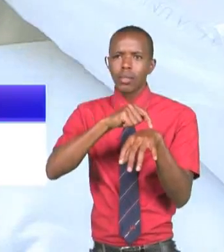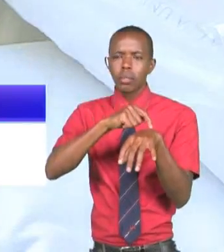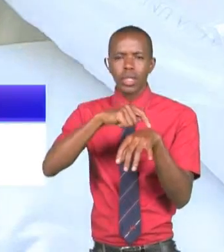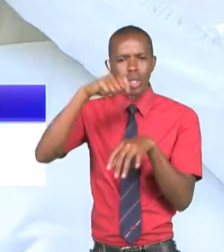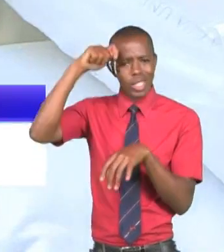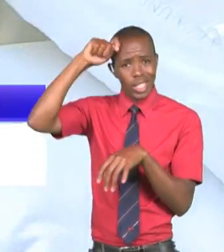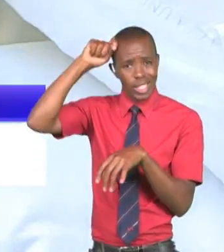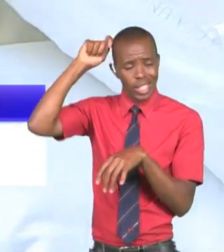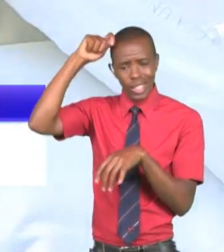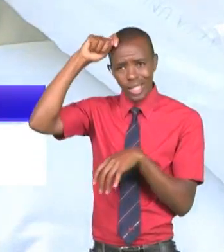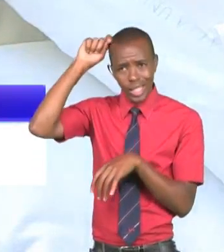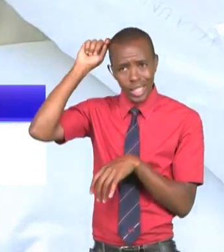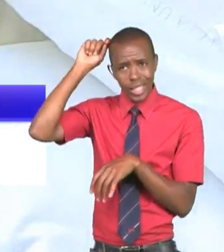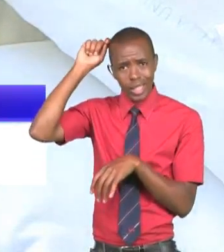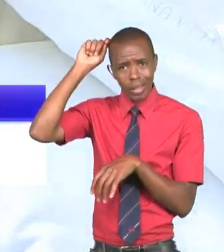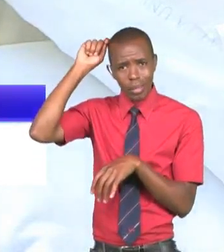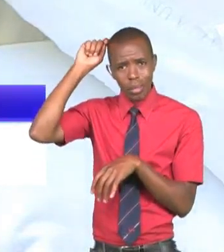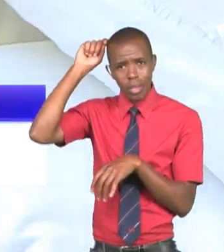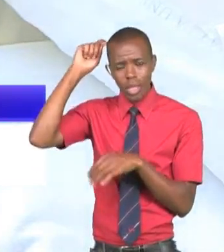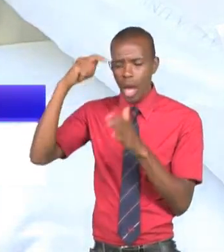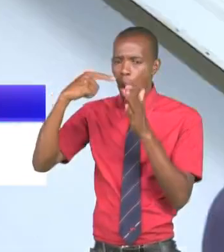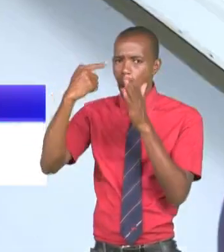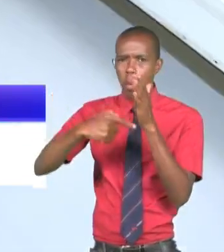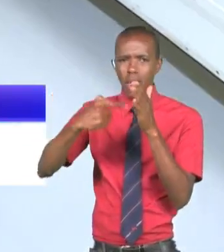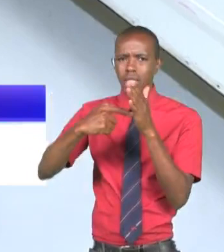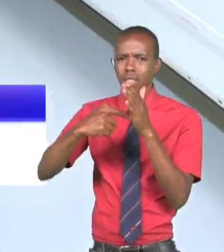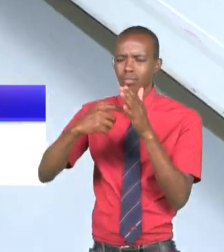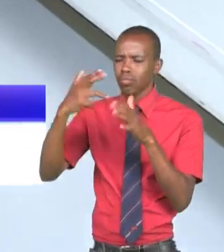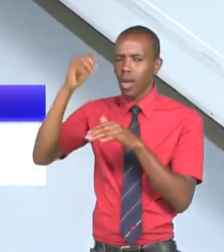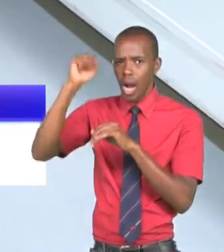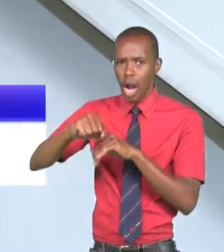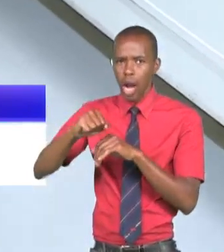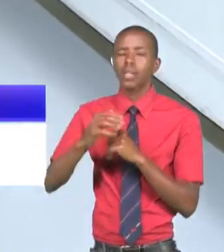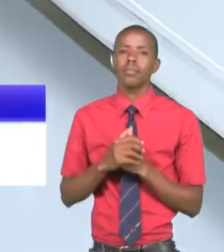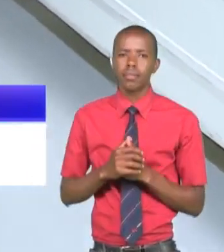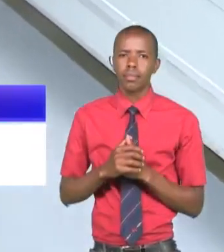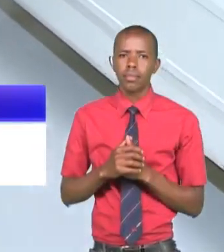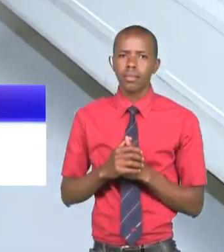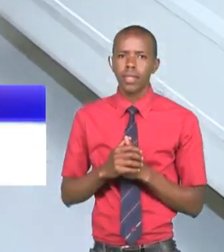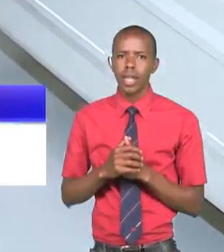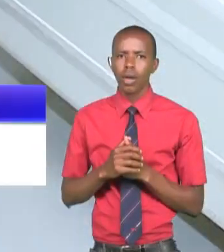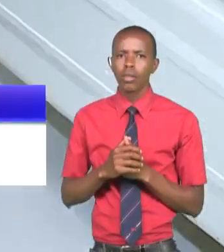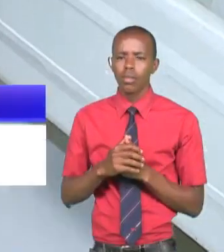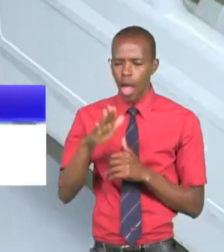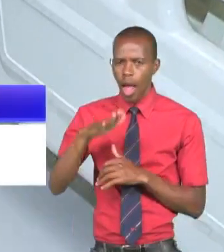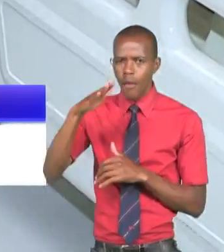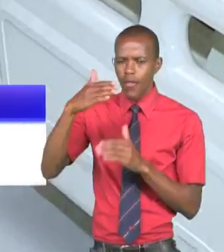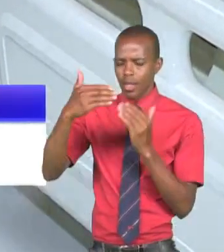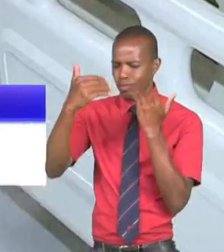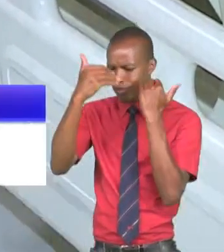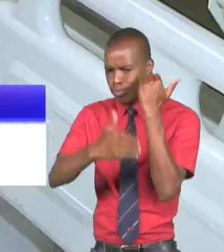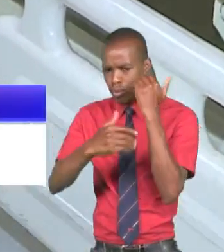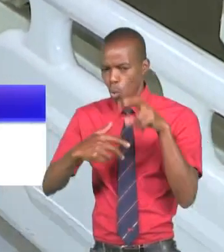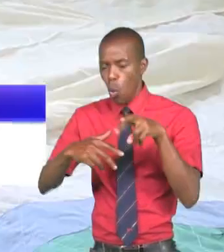you, the machine might trip and cut you. Having to undergo feet reconstructive surgery in order to walk in his